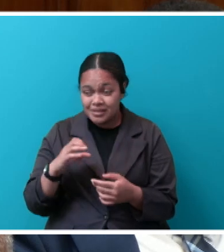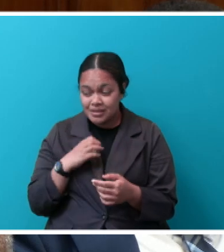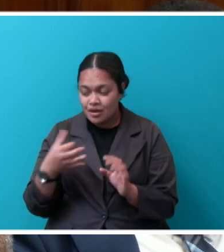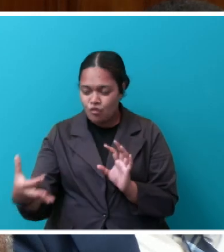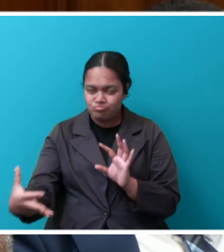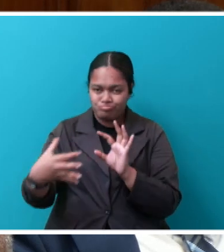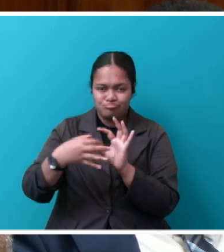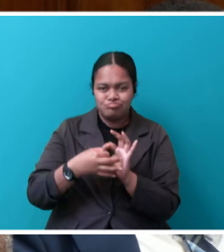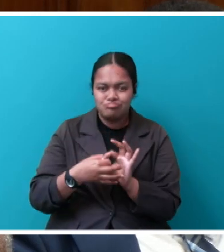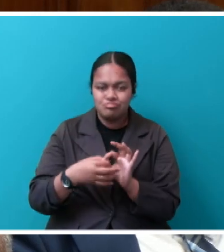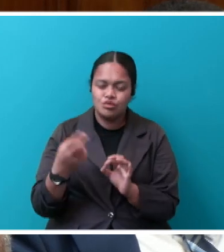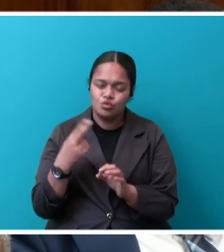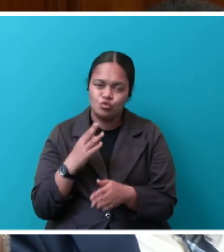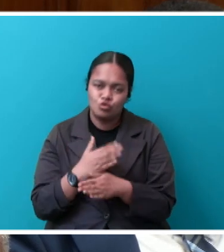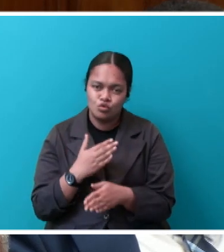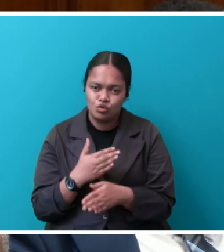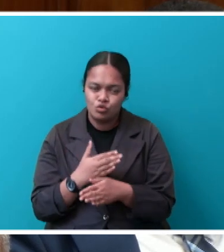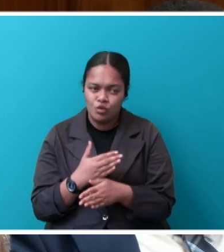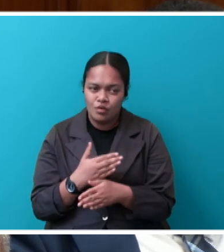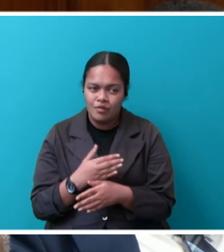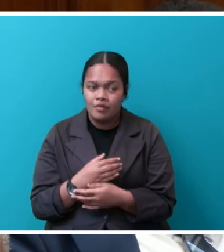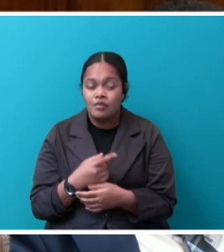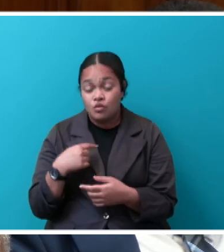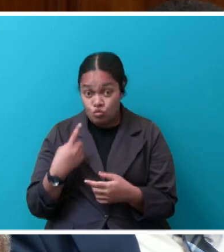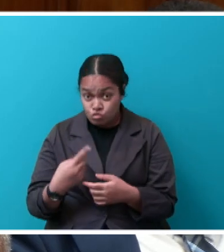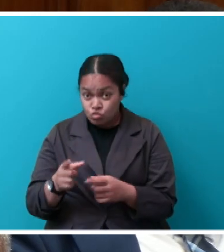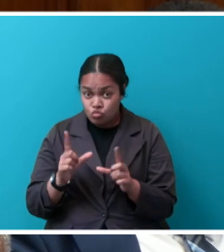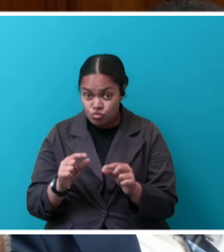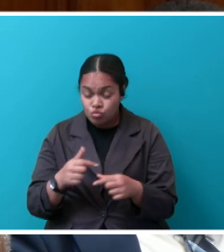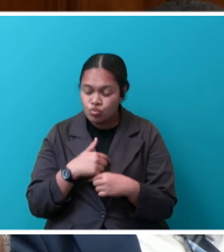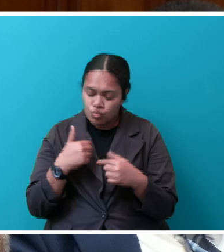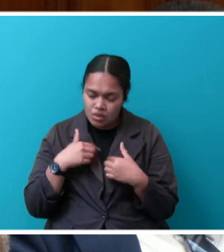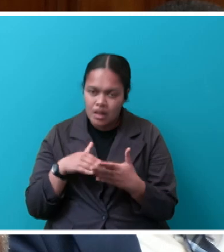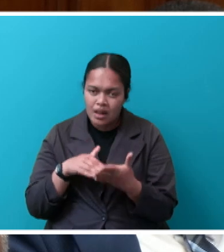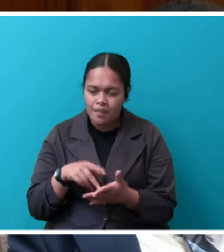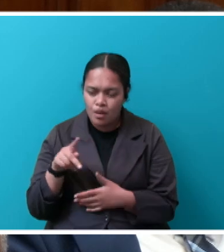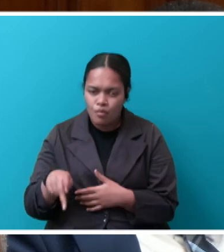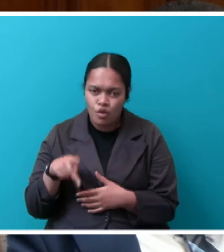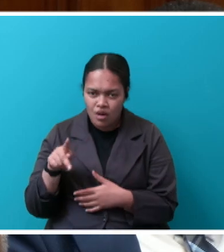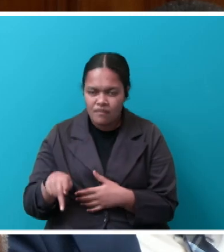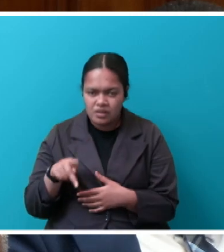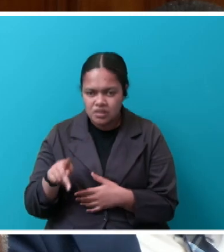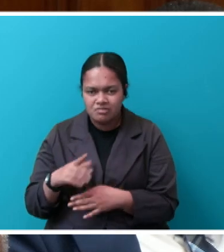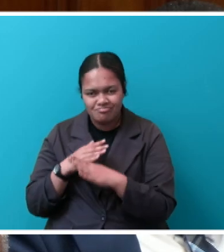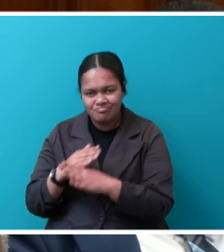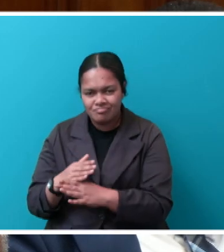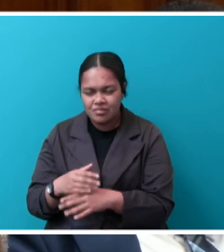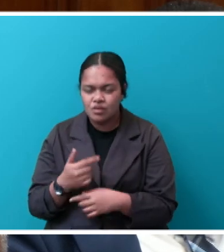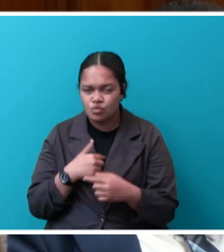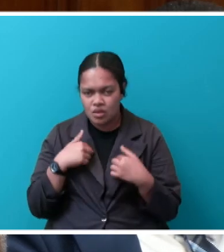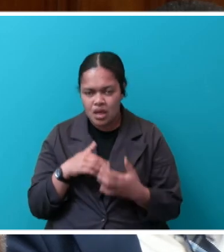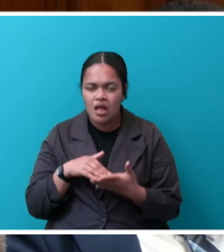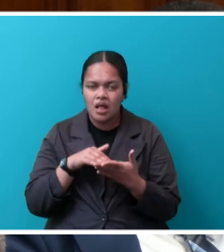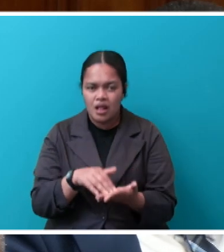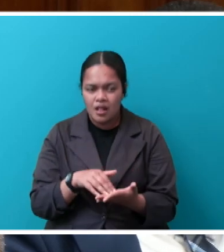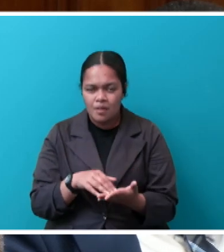employers. And as we continue to do this, we are going to assist with poverty alleviation, we are going to assist with the eradication